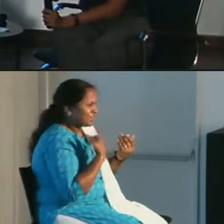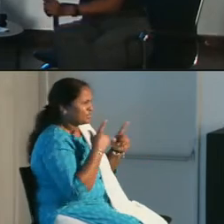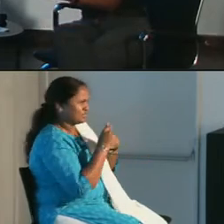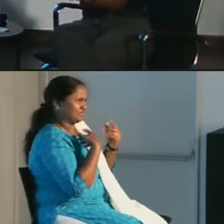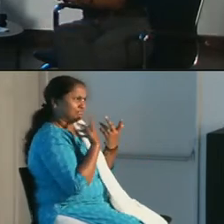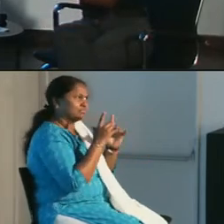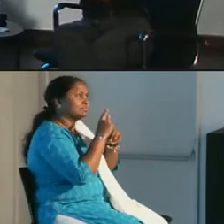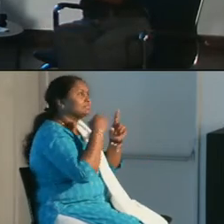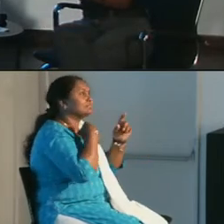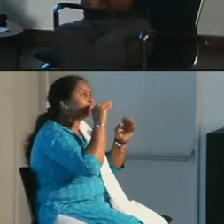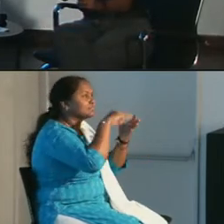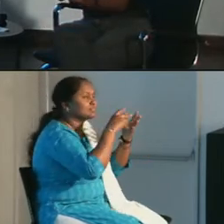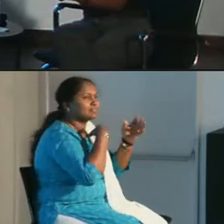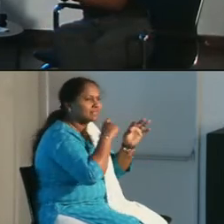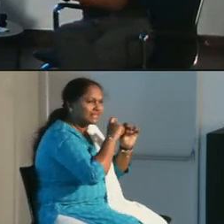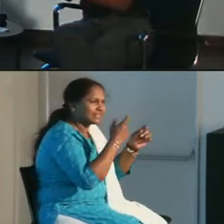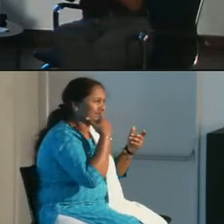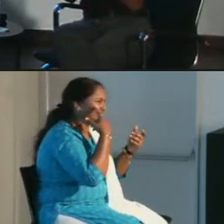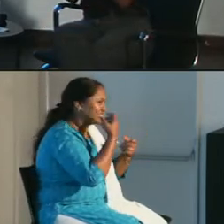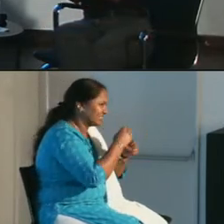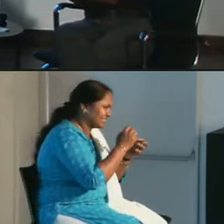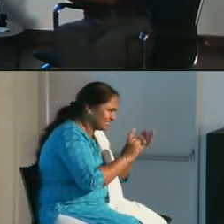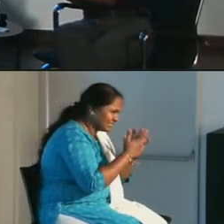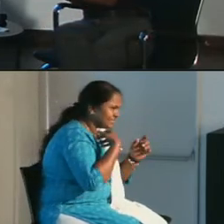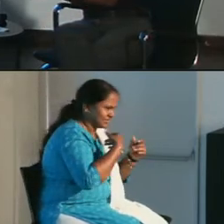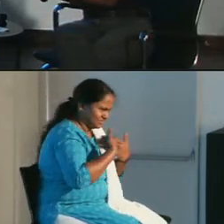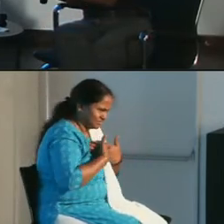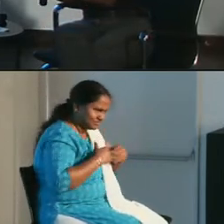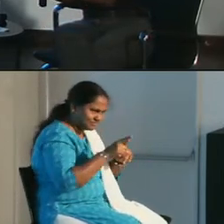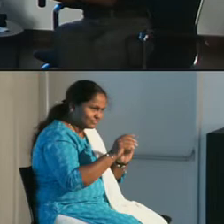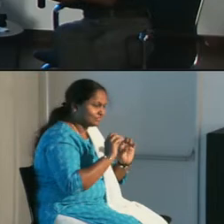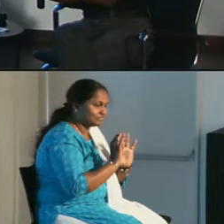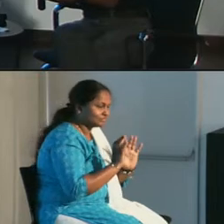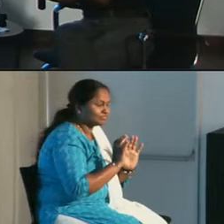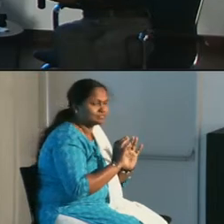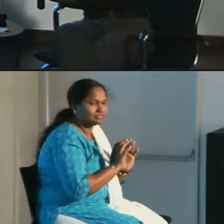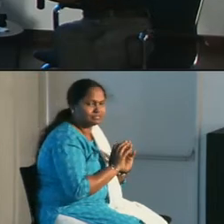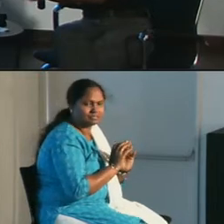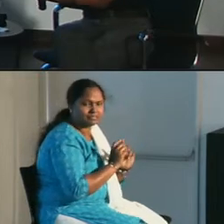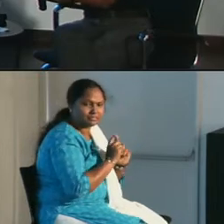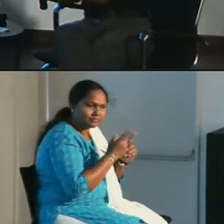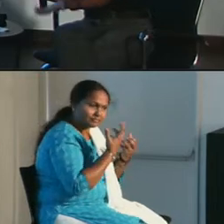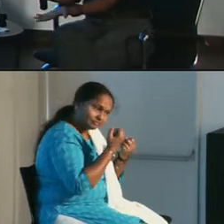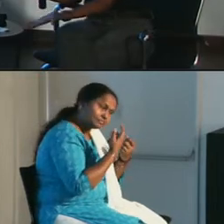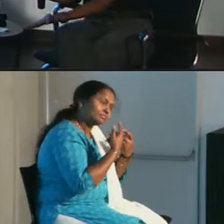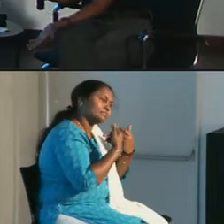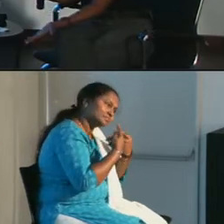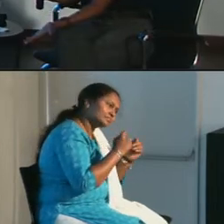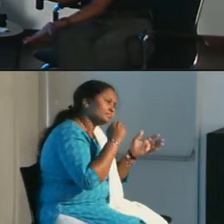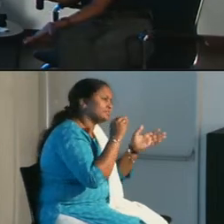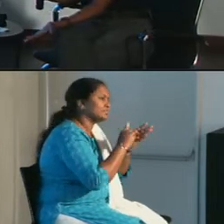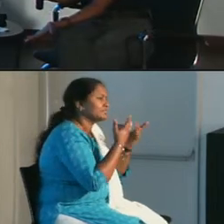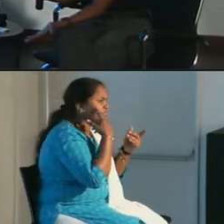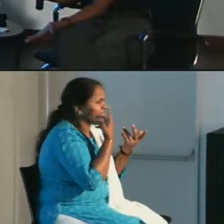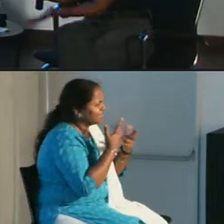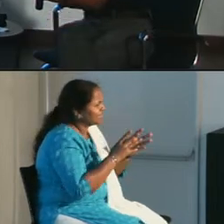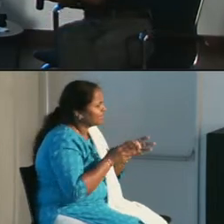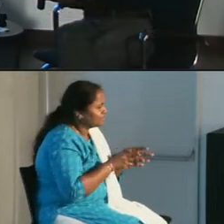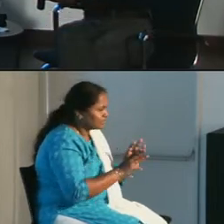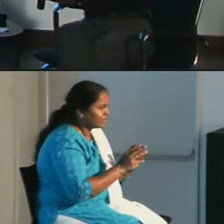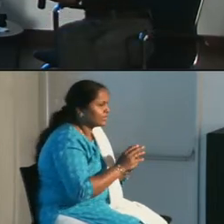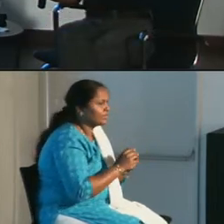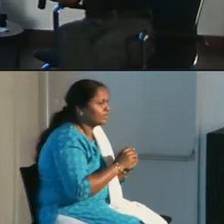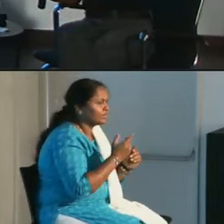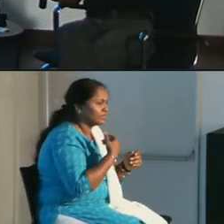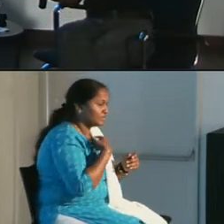something on the wall. There's no claim which is mine or yours. But you can attempt it in any way. And for